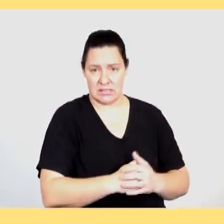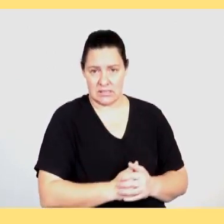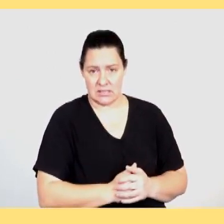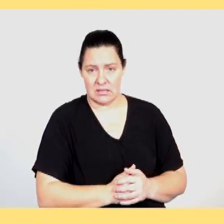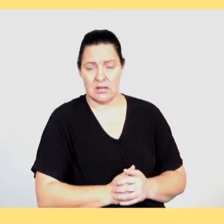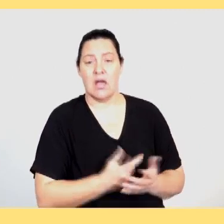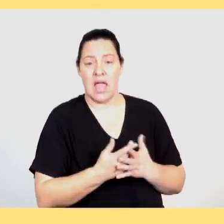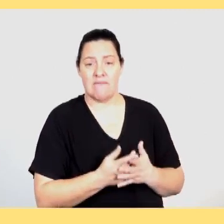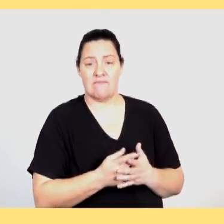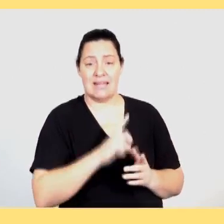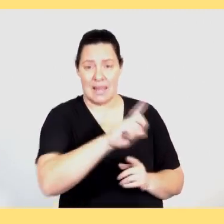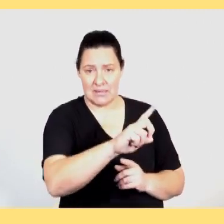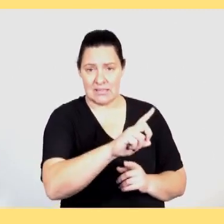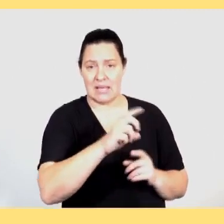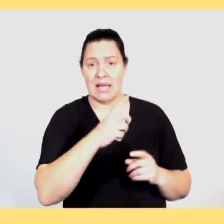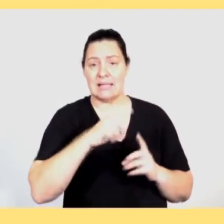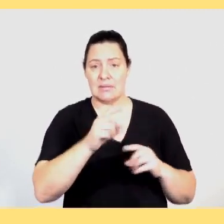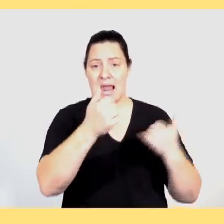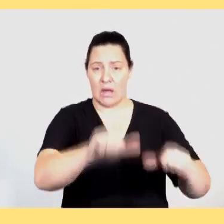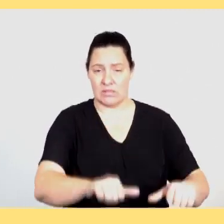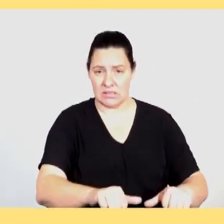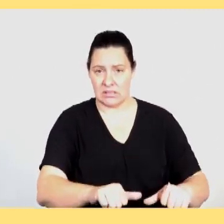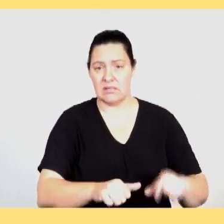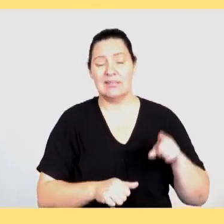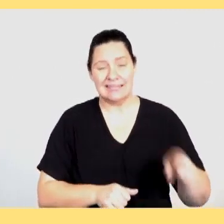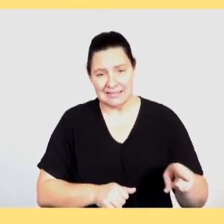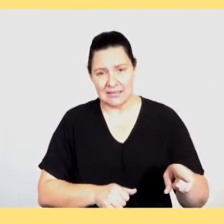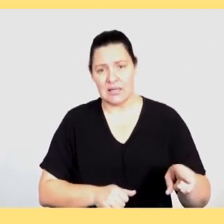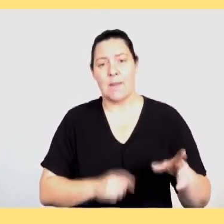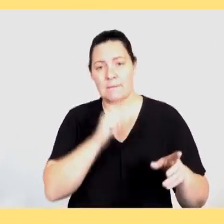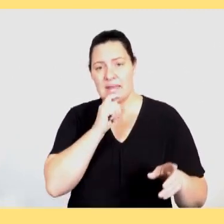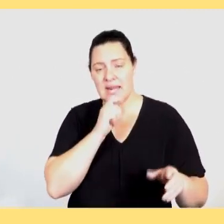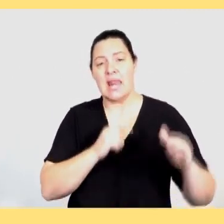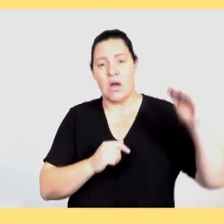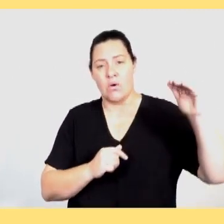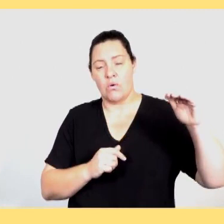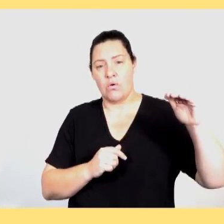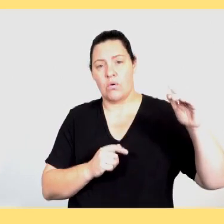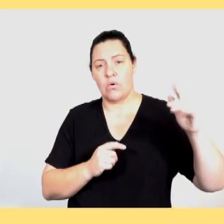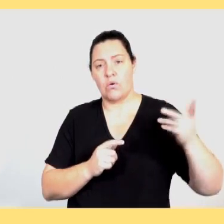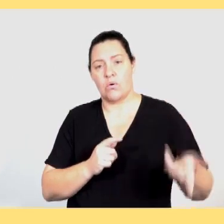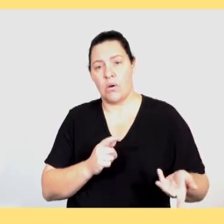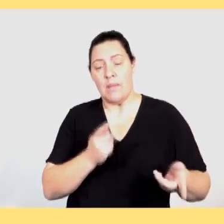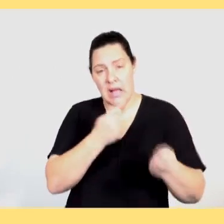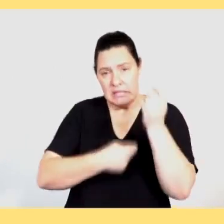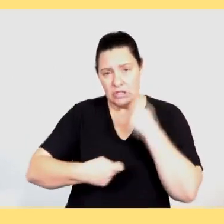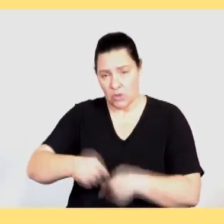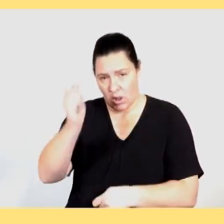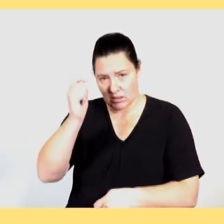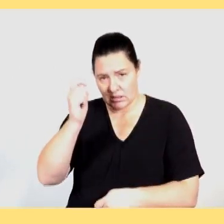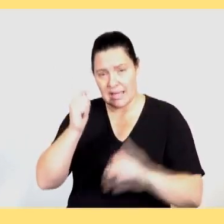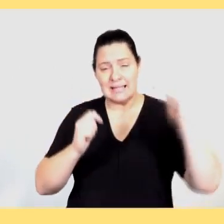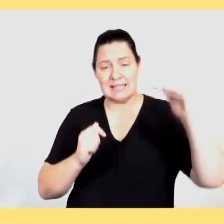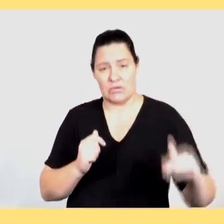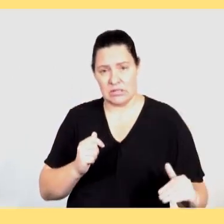allowances. Once you debit your debtors allowances, remember, debtors allowances are decreasing the goods that you would have